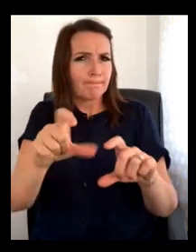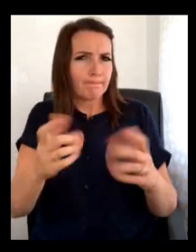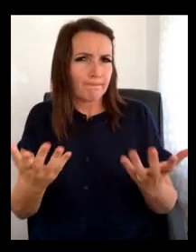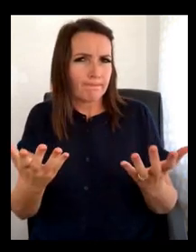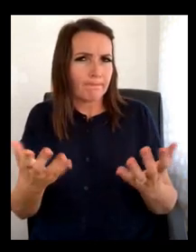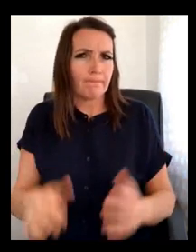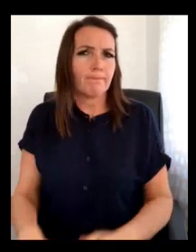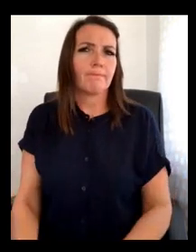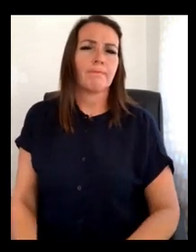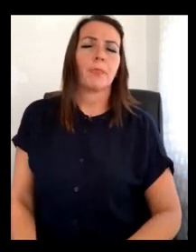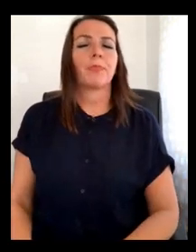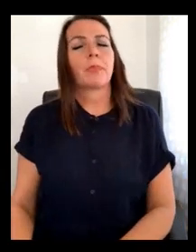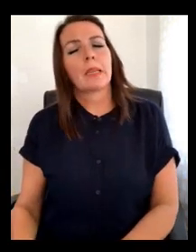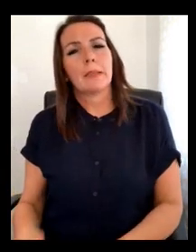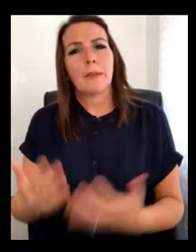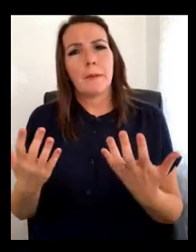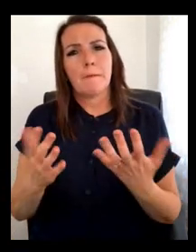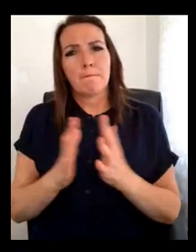Oh, wow.